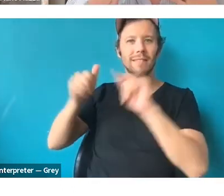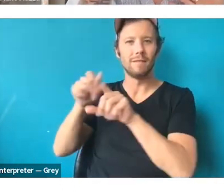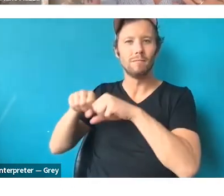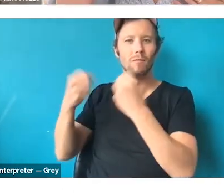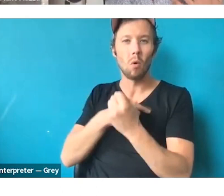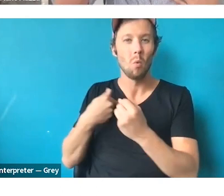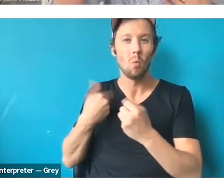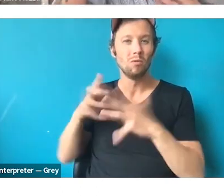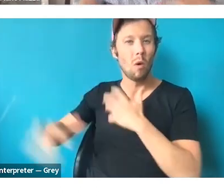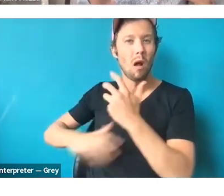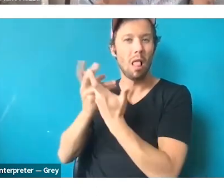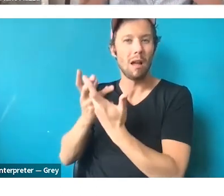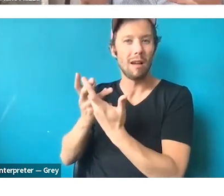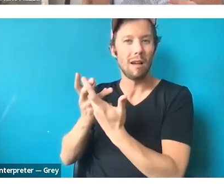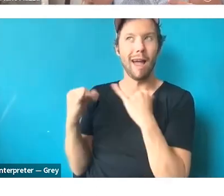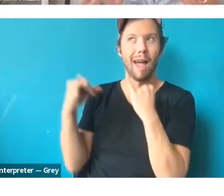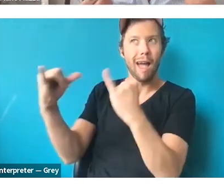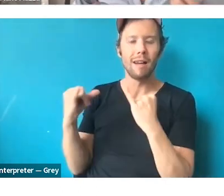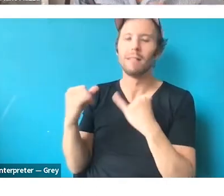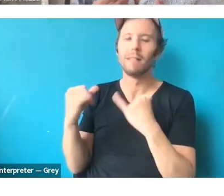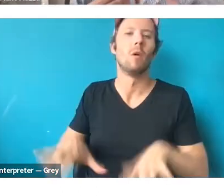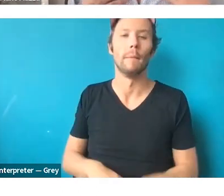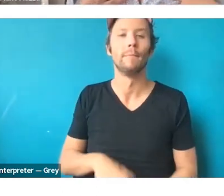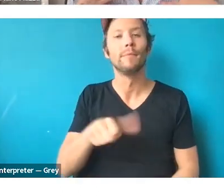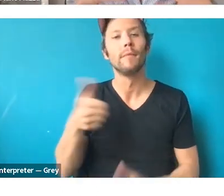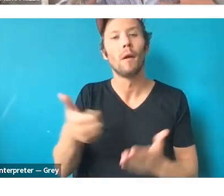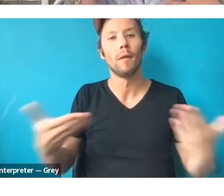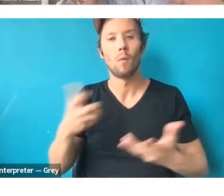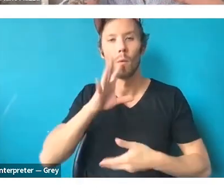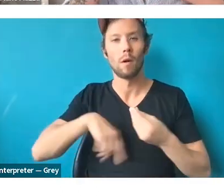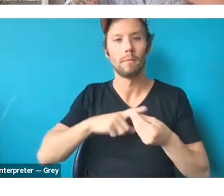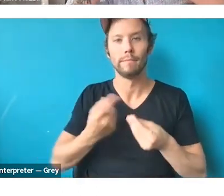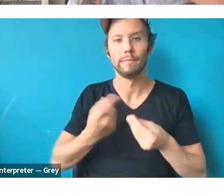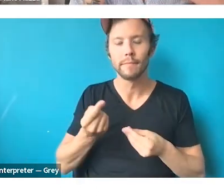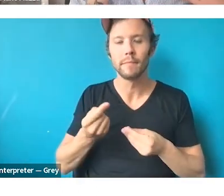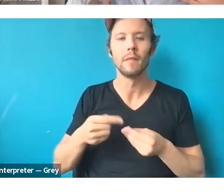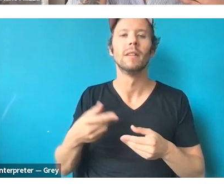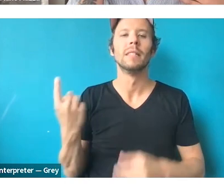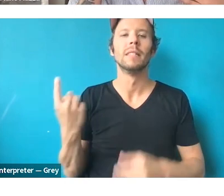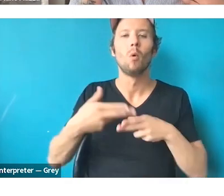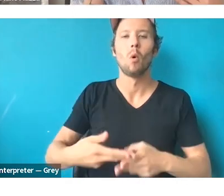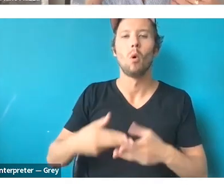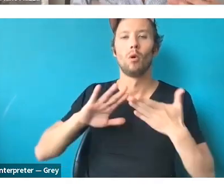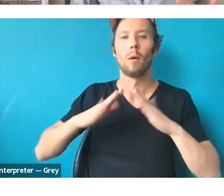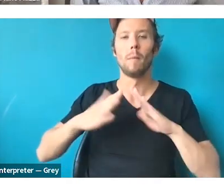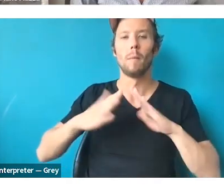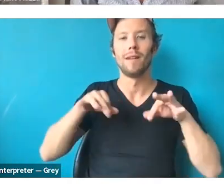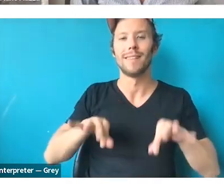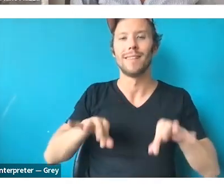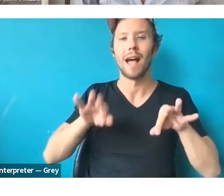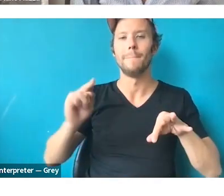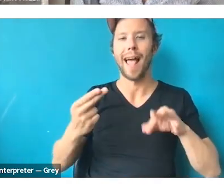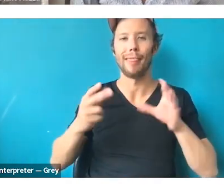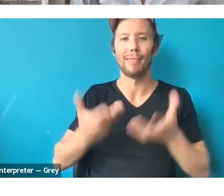ideas for change are something called community dye baths. There were, and I'll keep